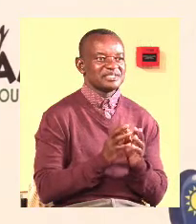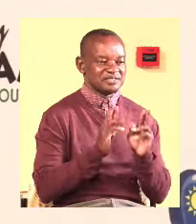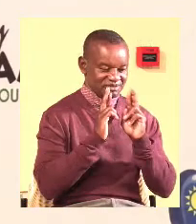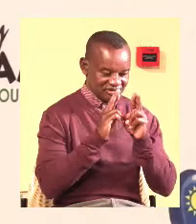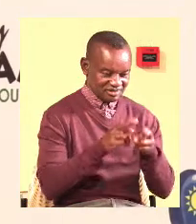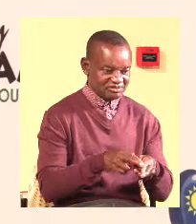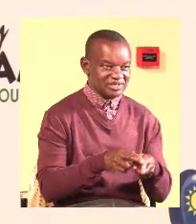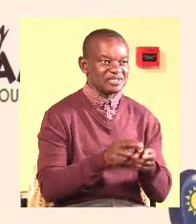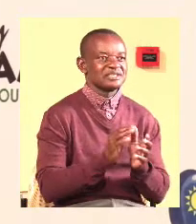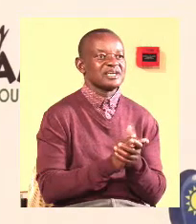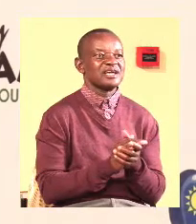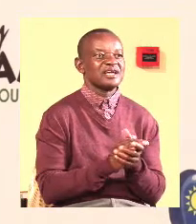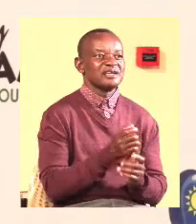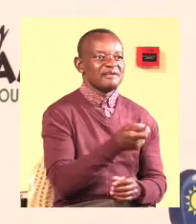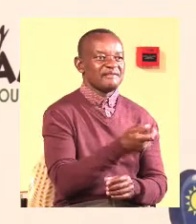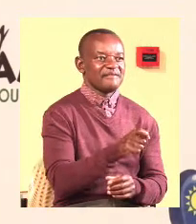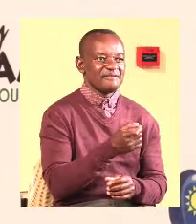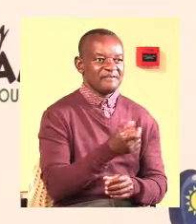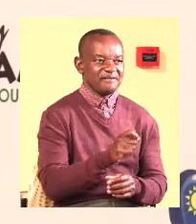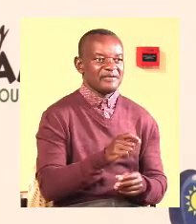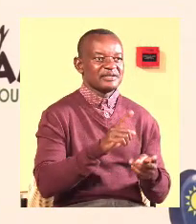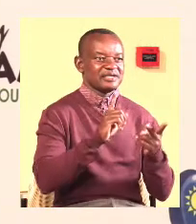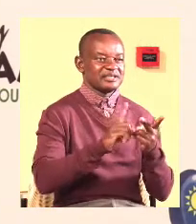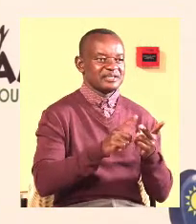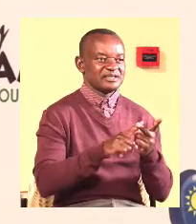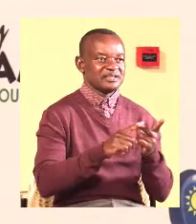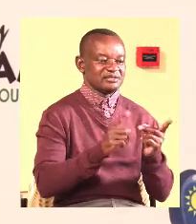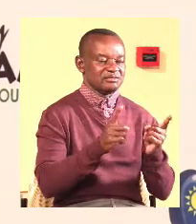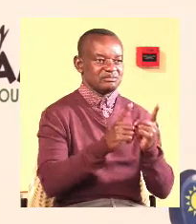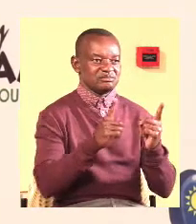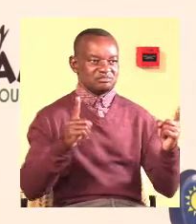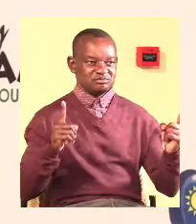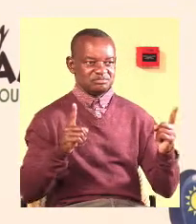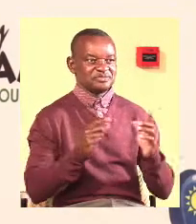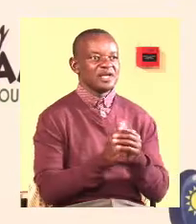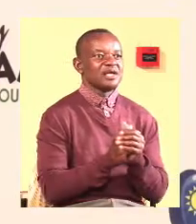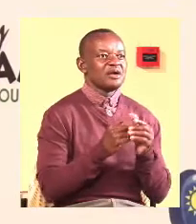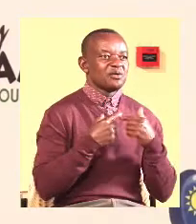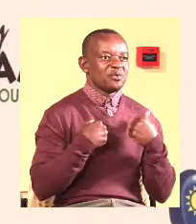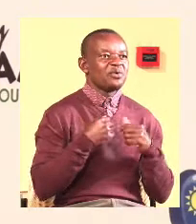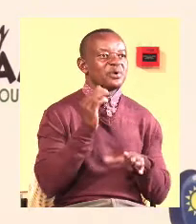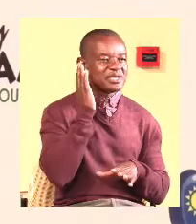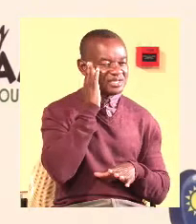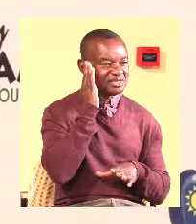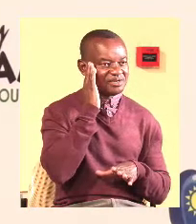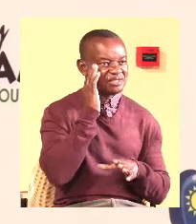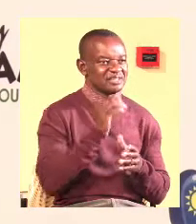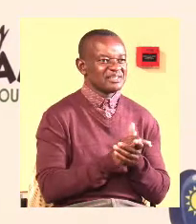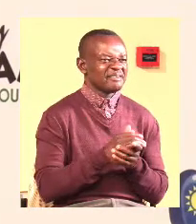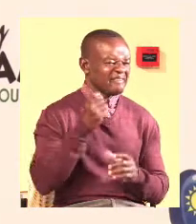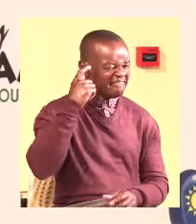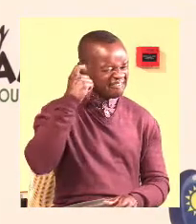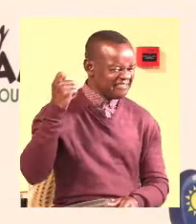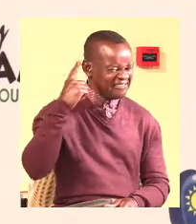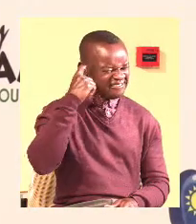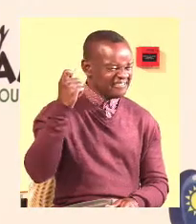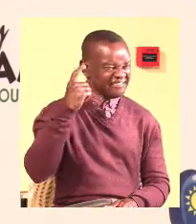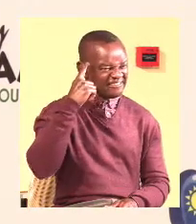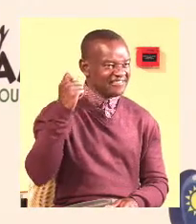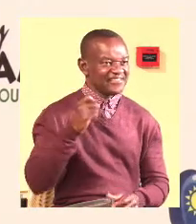distancing. We know it's very frustrating, but it's the way to go so that we cut off